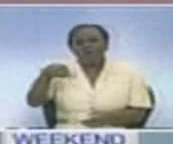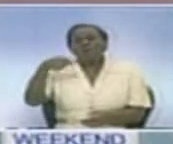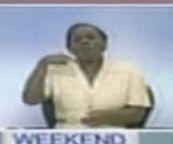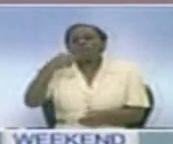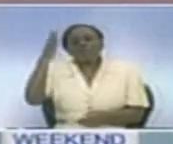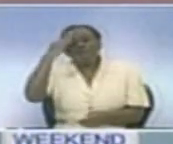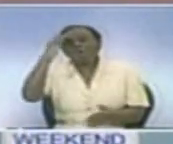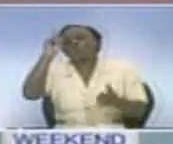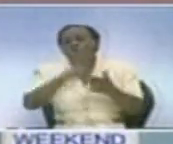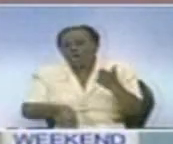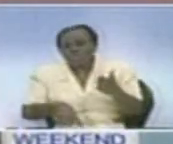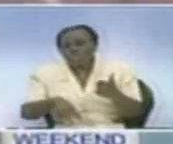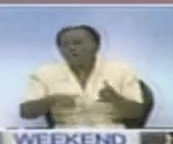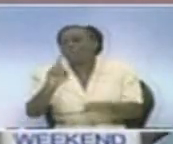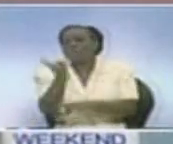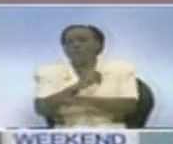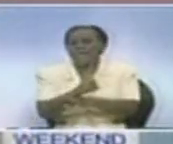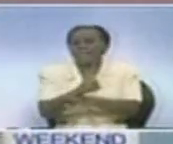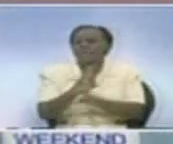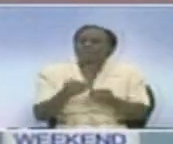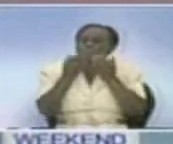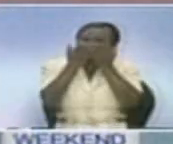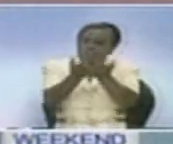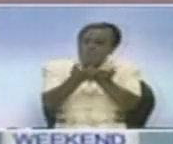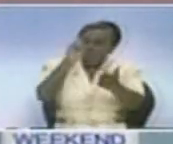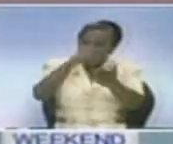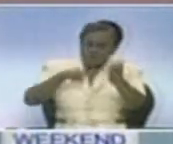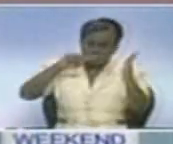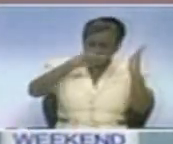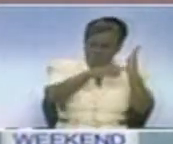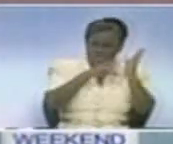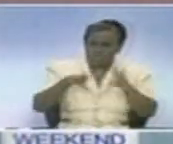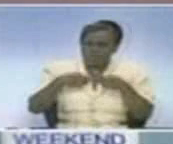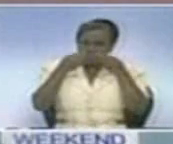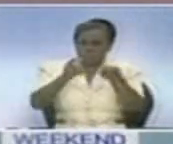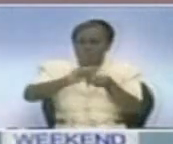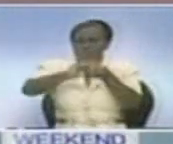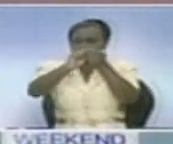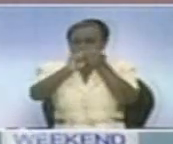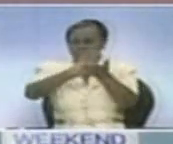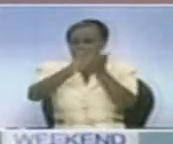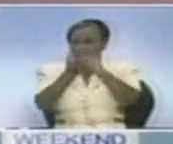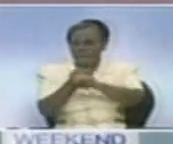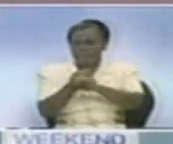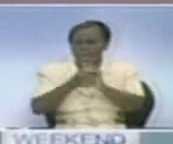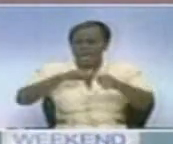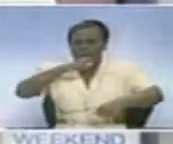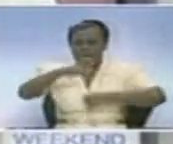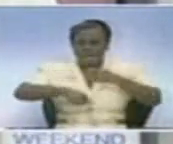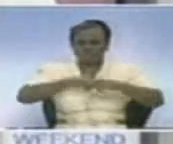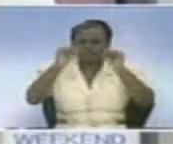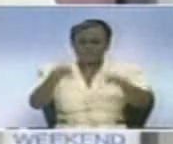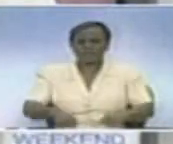what, when, and who then relays it? And then at what point does this information become actionable? You